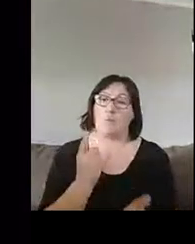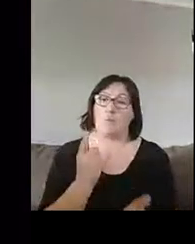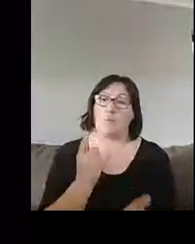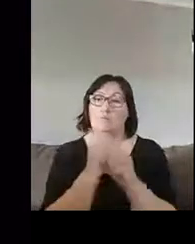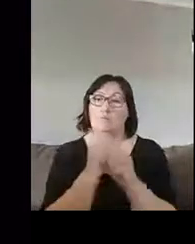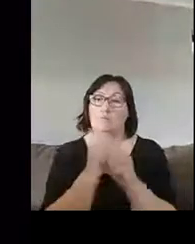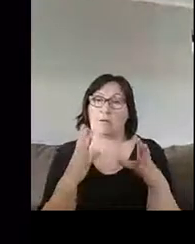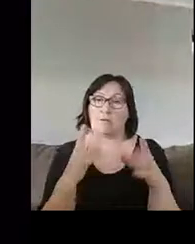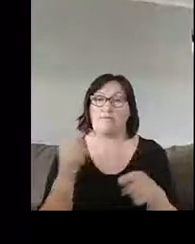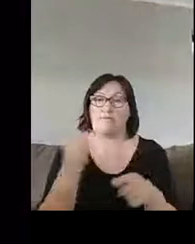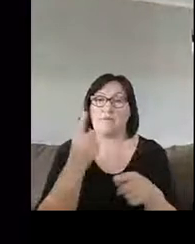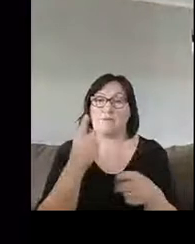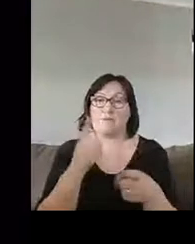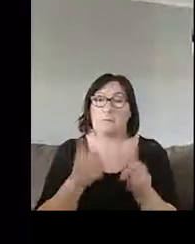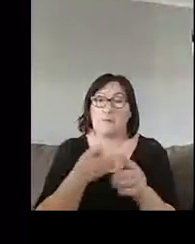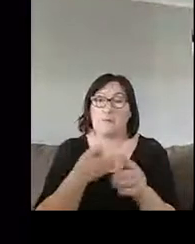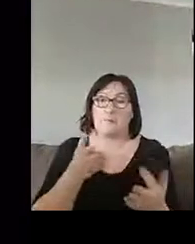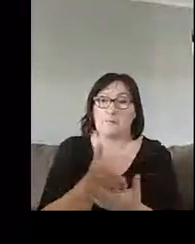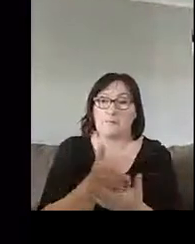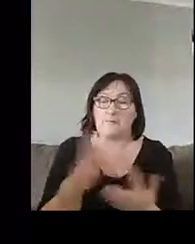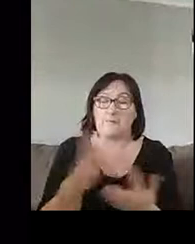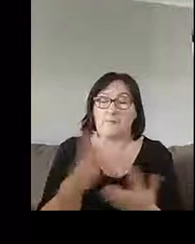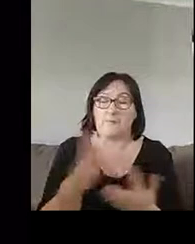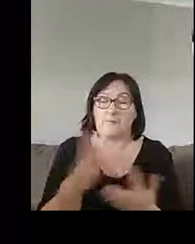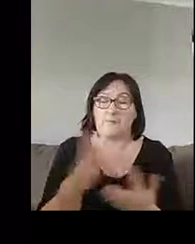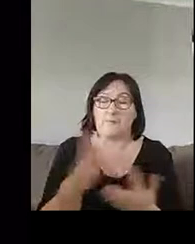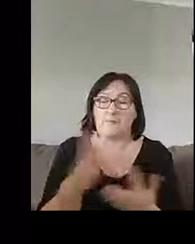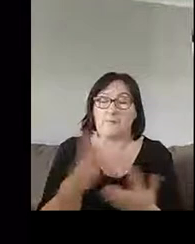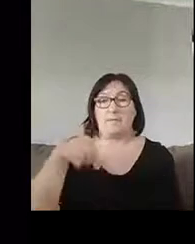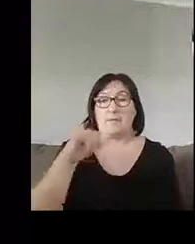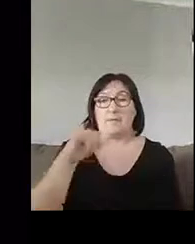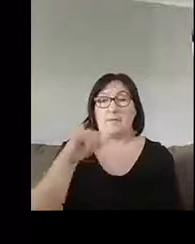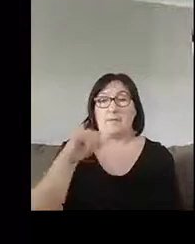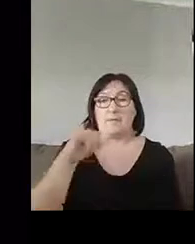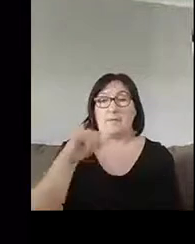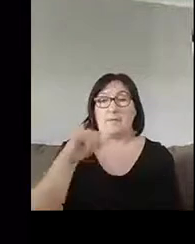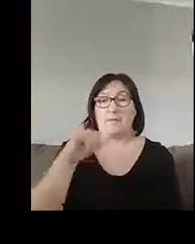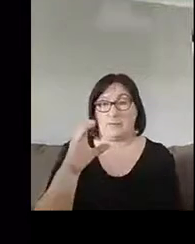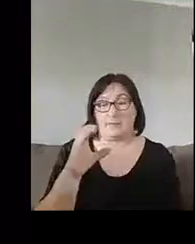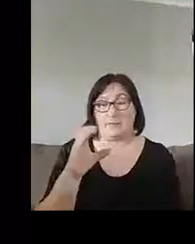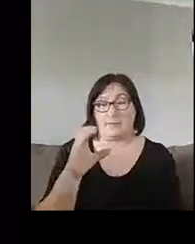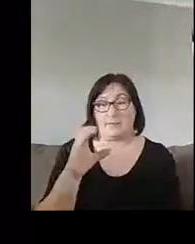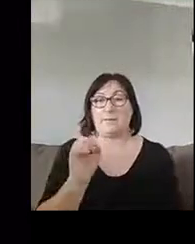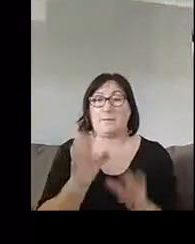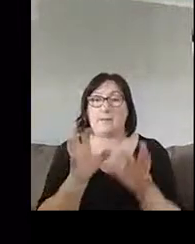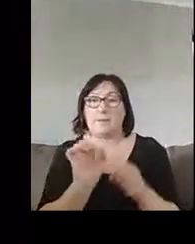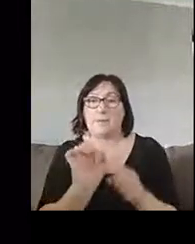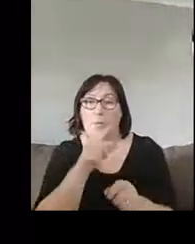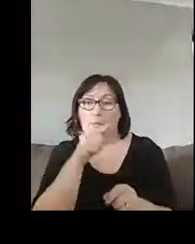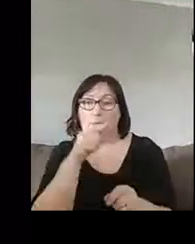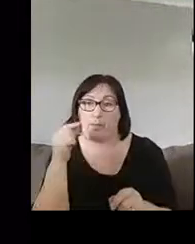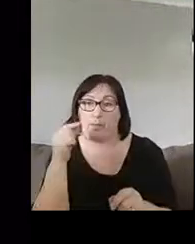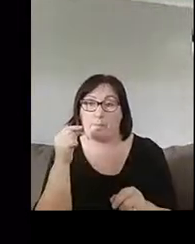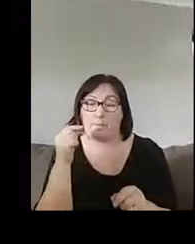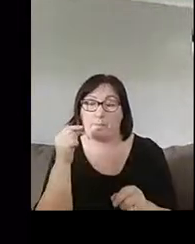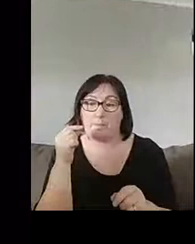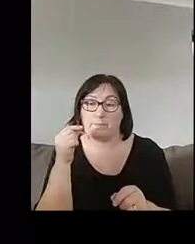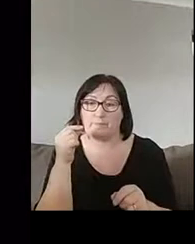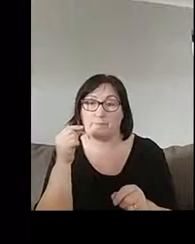at CIPC. CIPC, they will reserve your name for you. They will then on-send